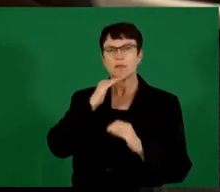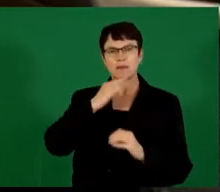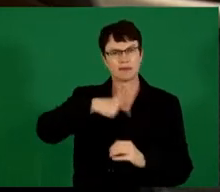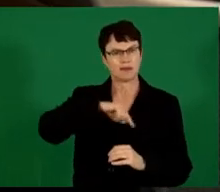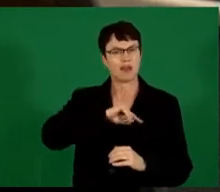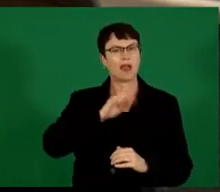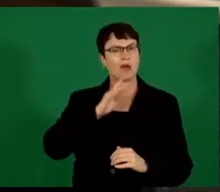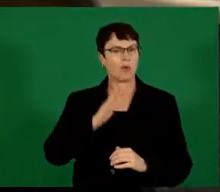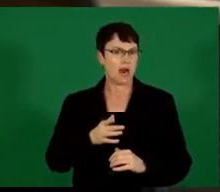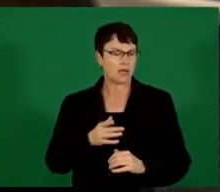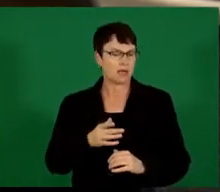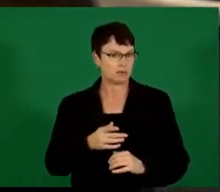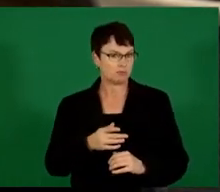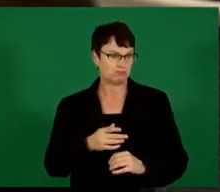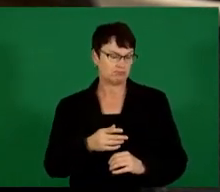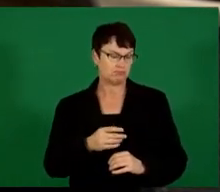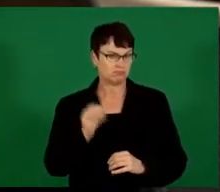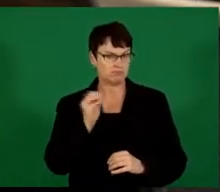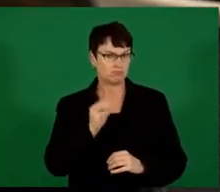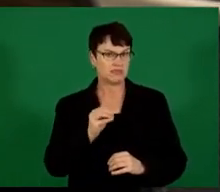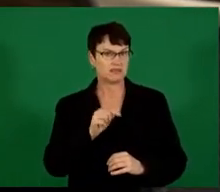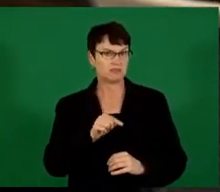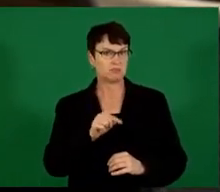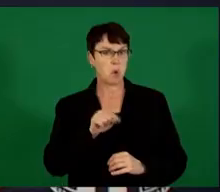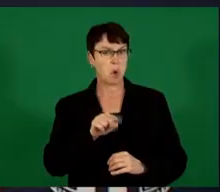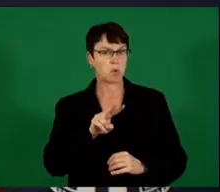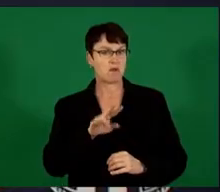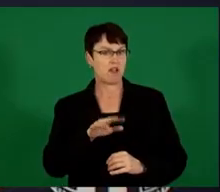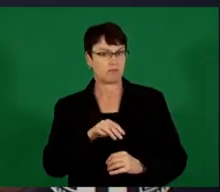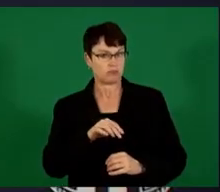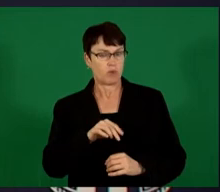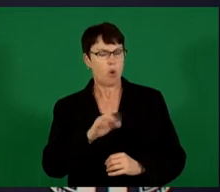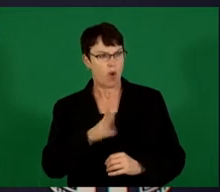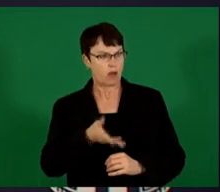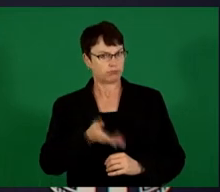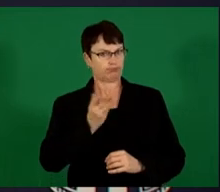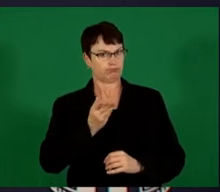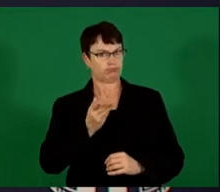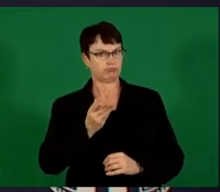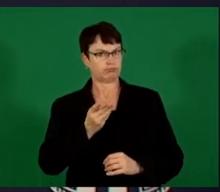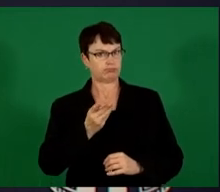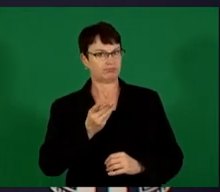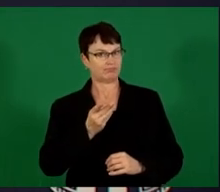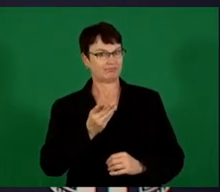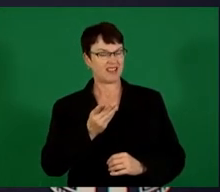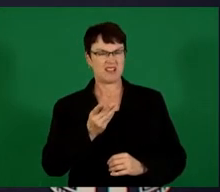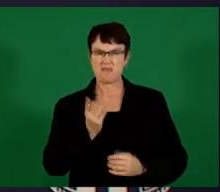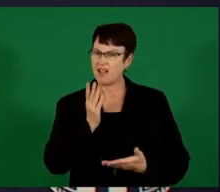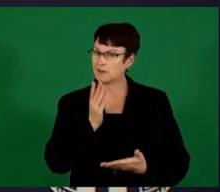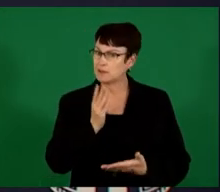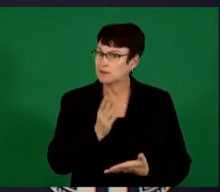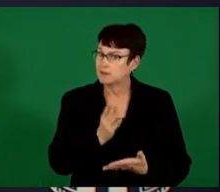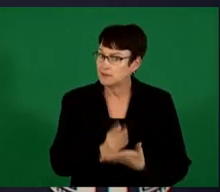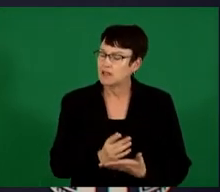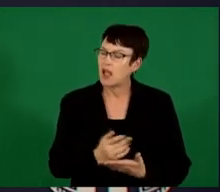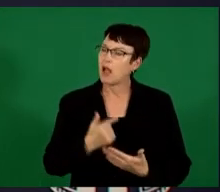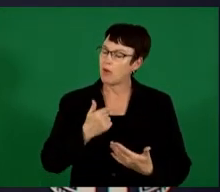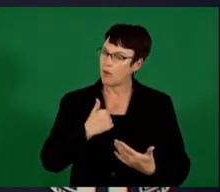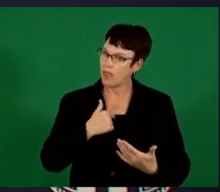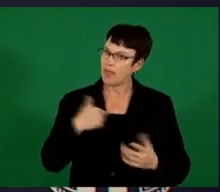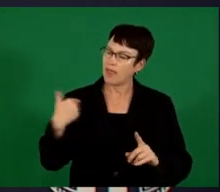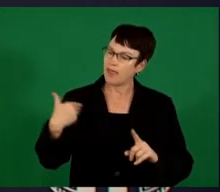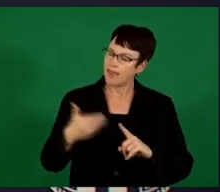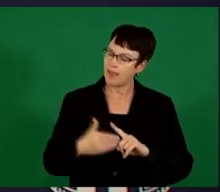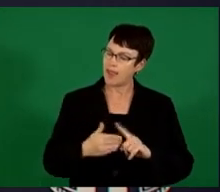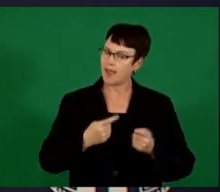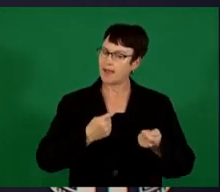adjusting policy a little bit more than what we had adjusted it. But this policy stance, which is also